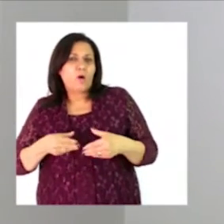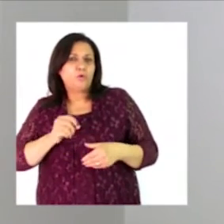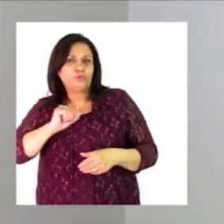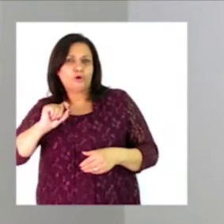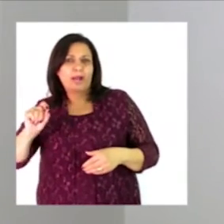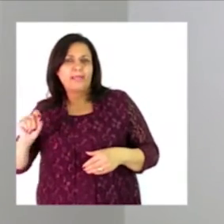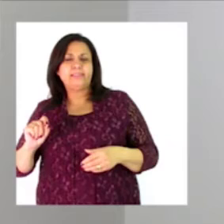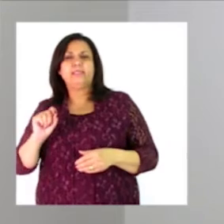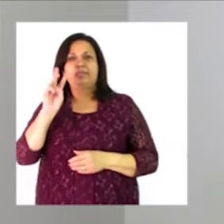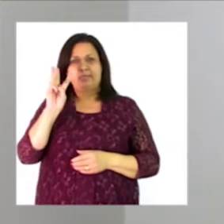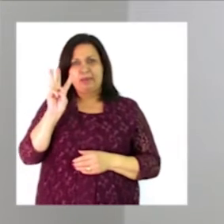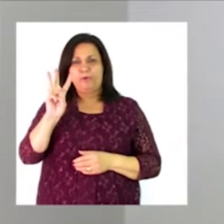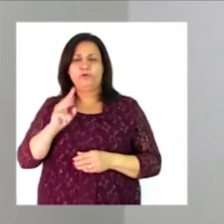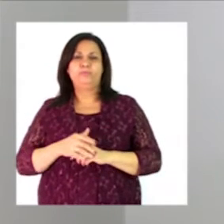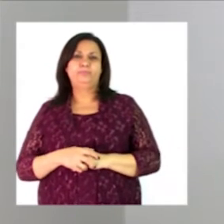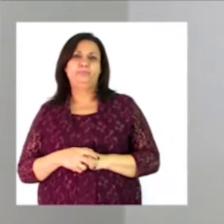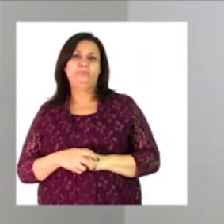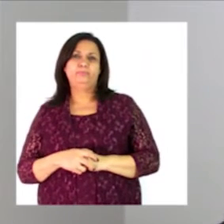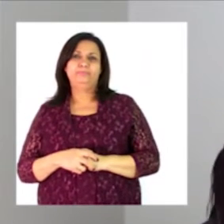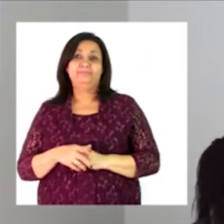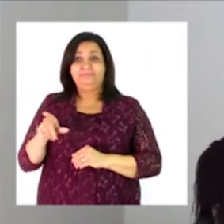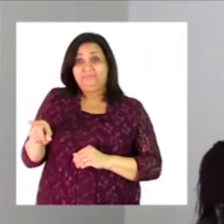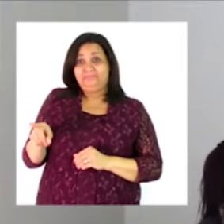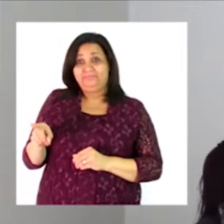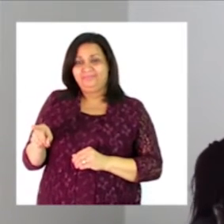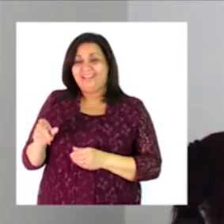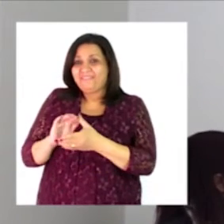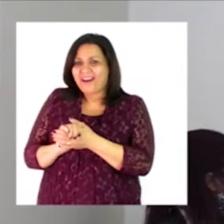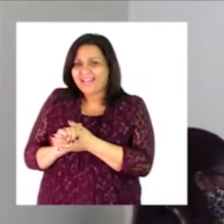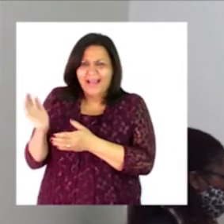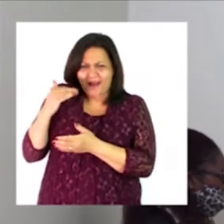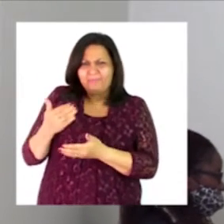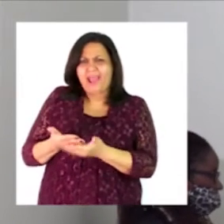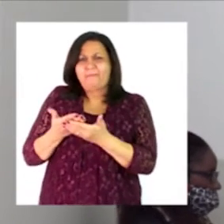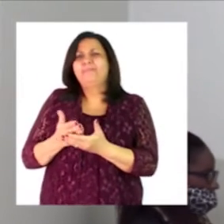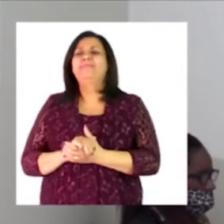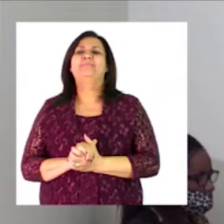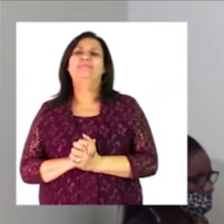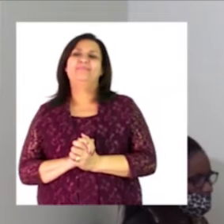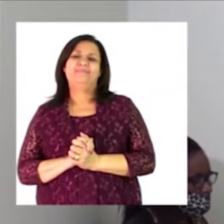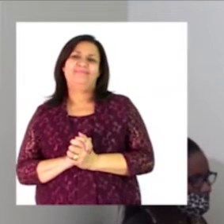letter W. I would call my friends to come over